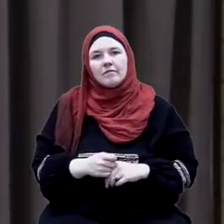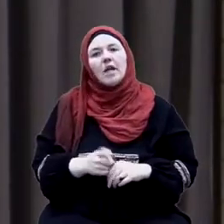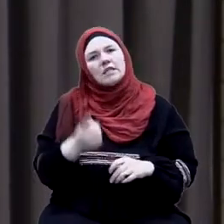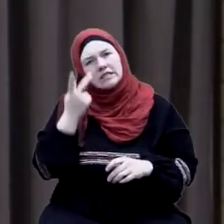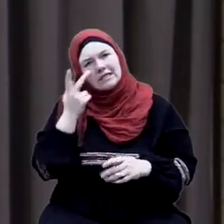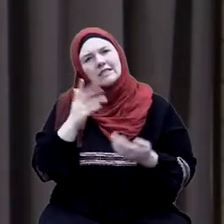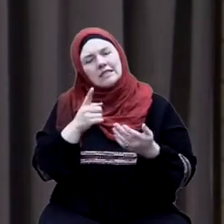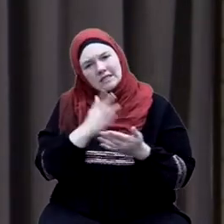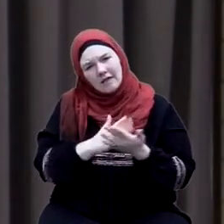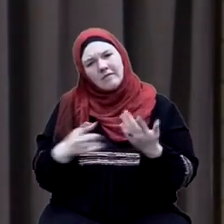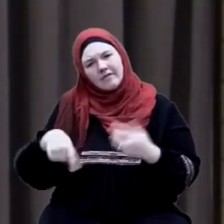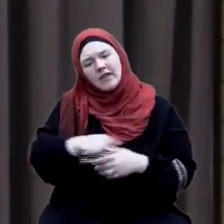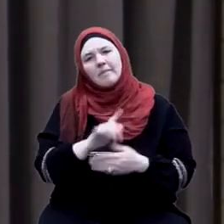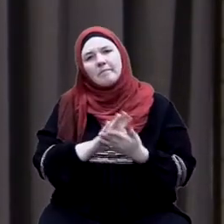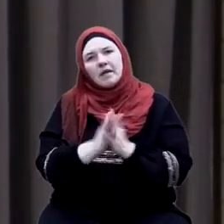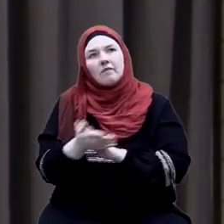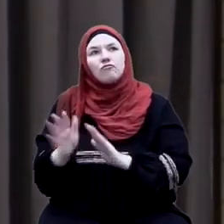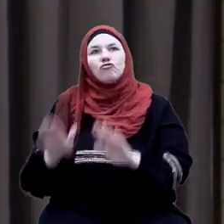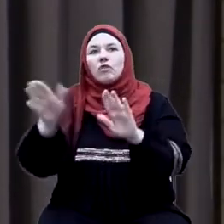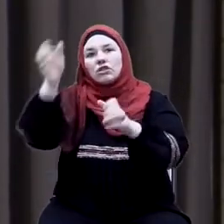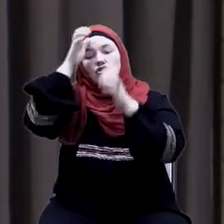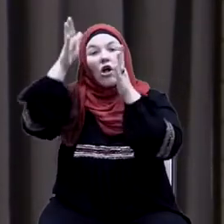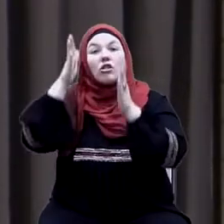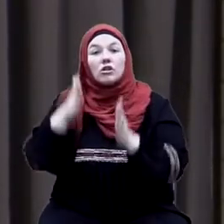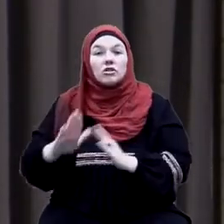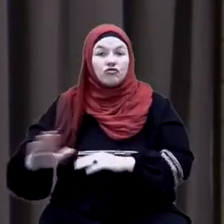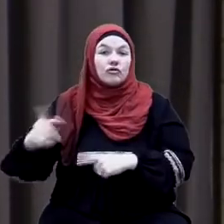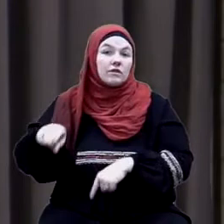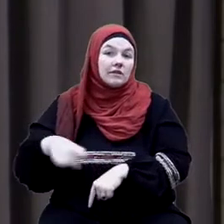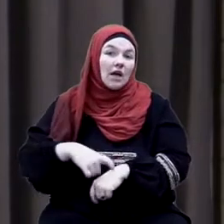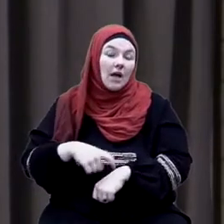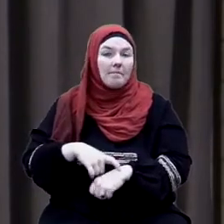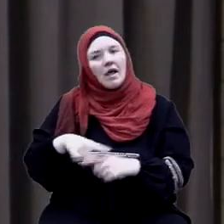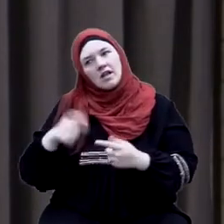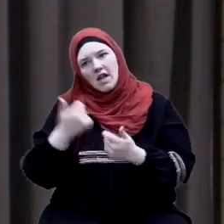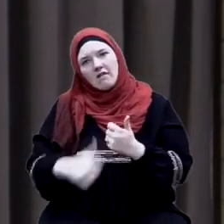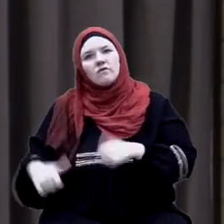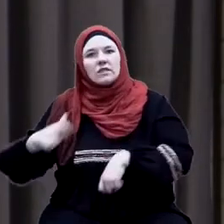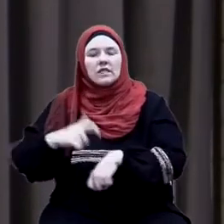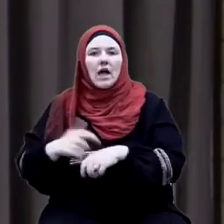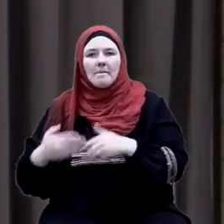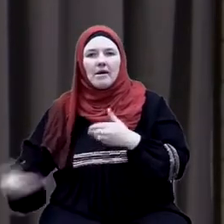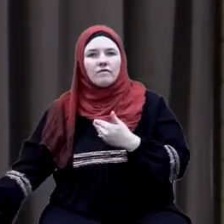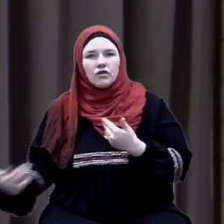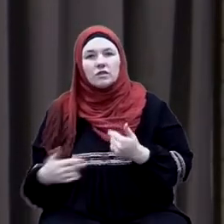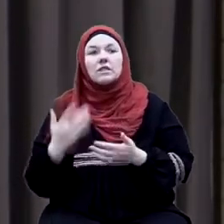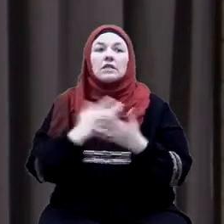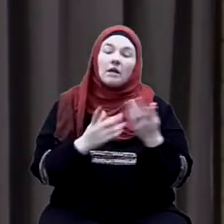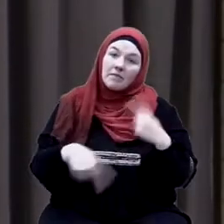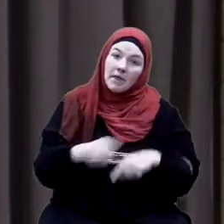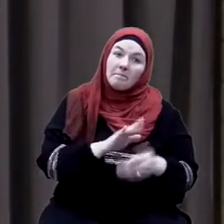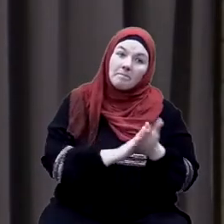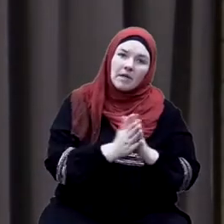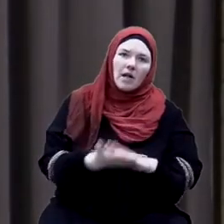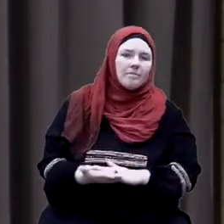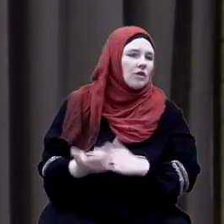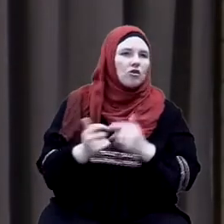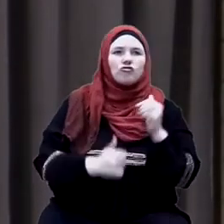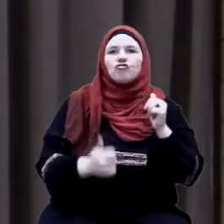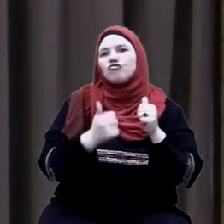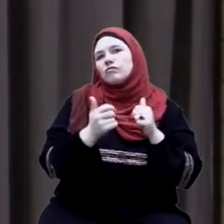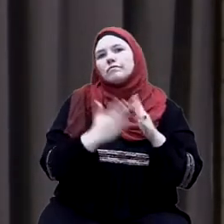some of them became great scholars of their time and every time after. Some of them became the